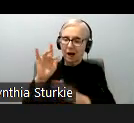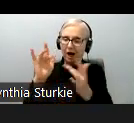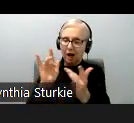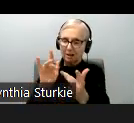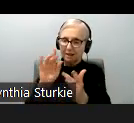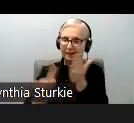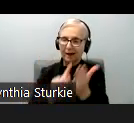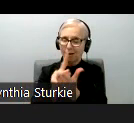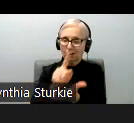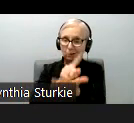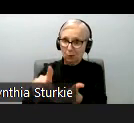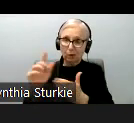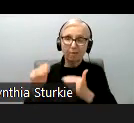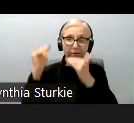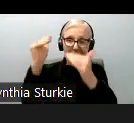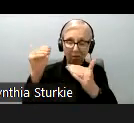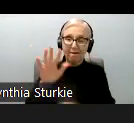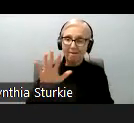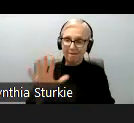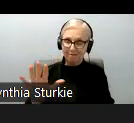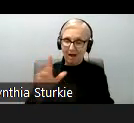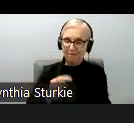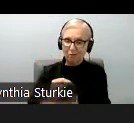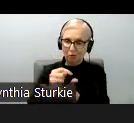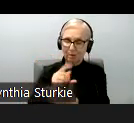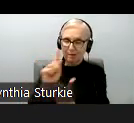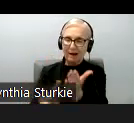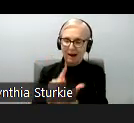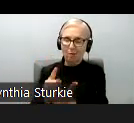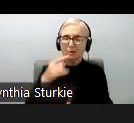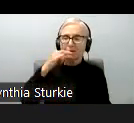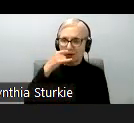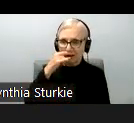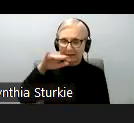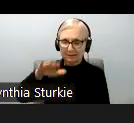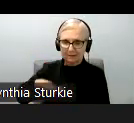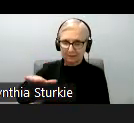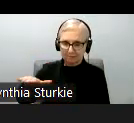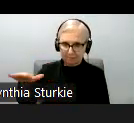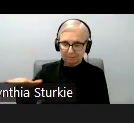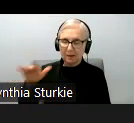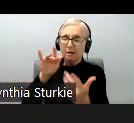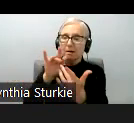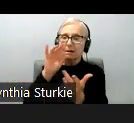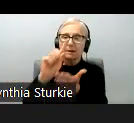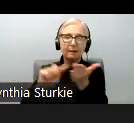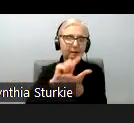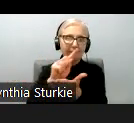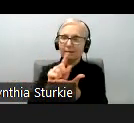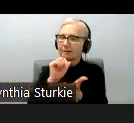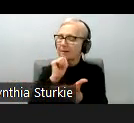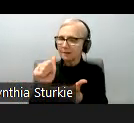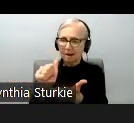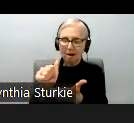adults, and no more than 5 treatment contact hours per week for kiddos. Contact hours does not include